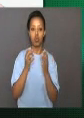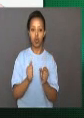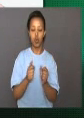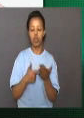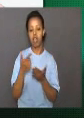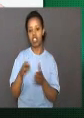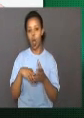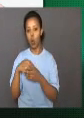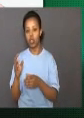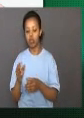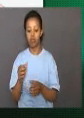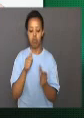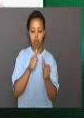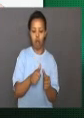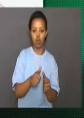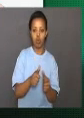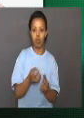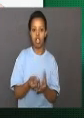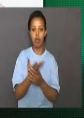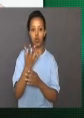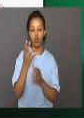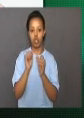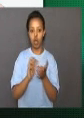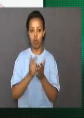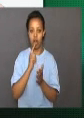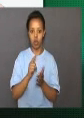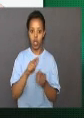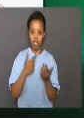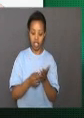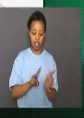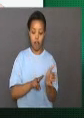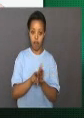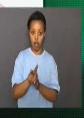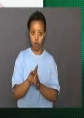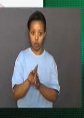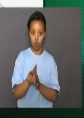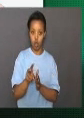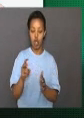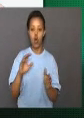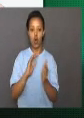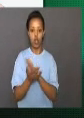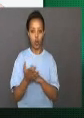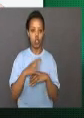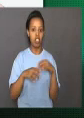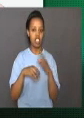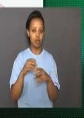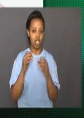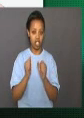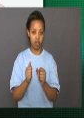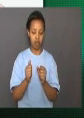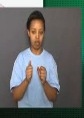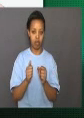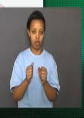along with it. The virus remains dormant until conditions in the host